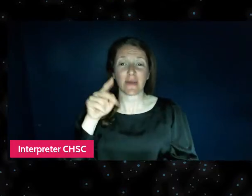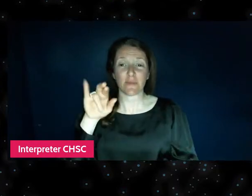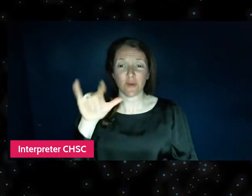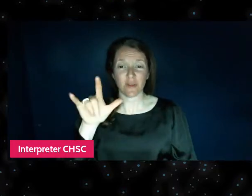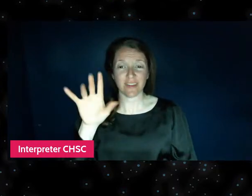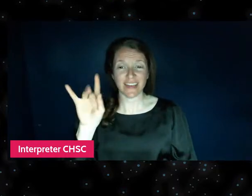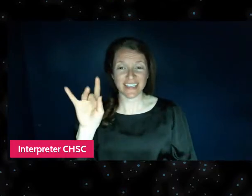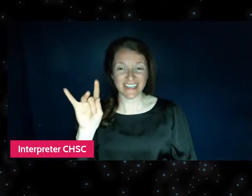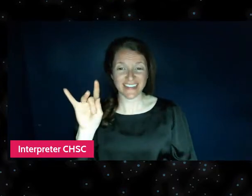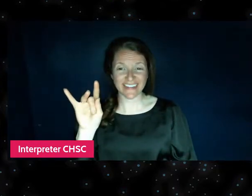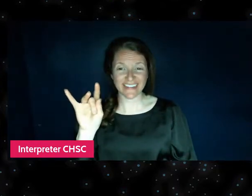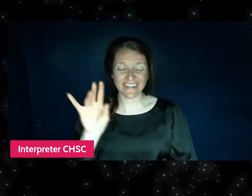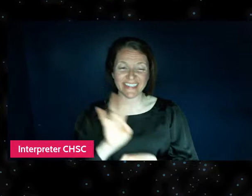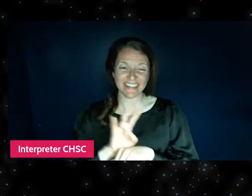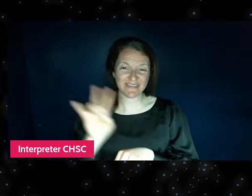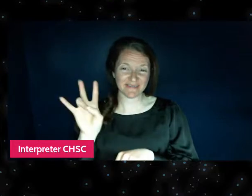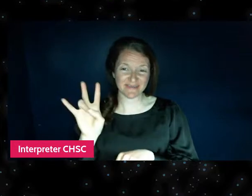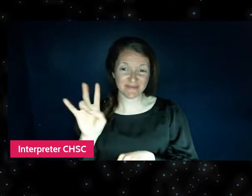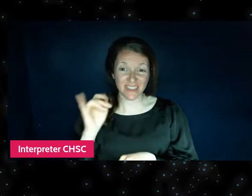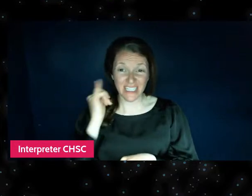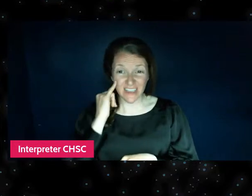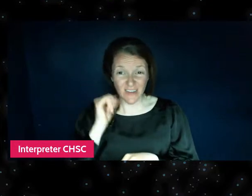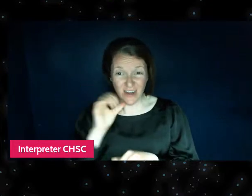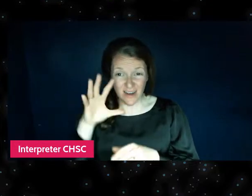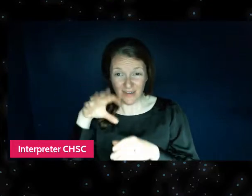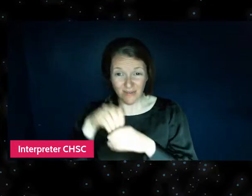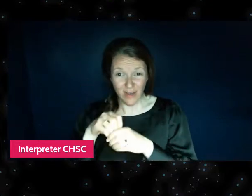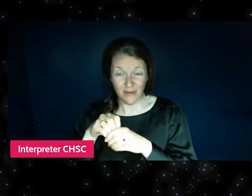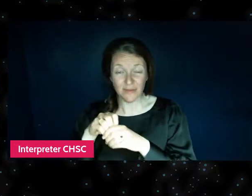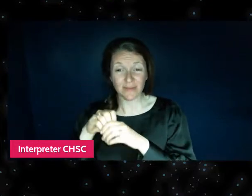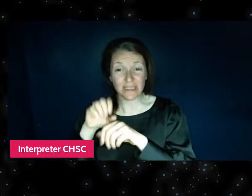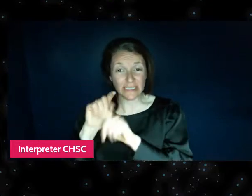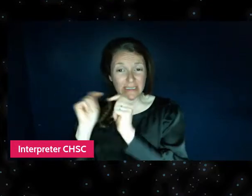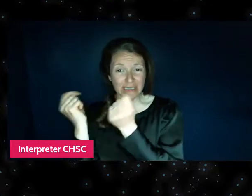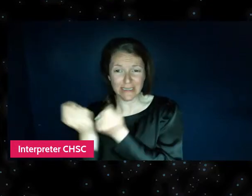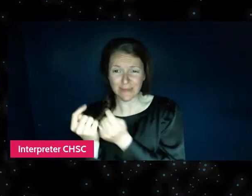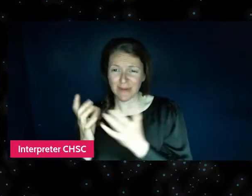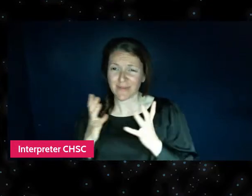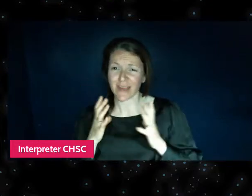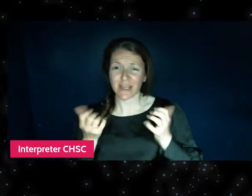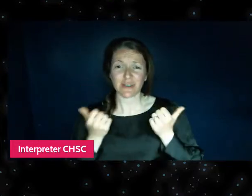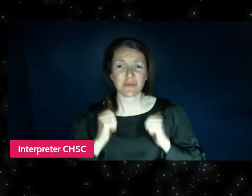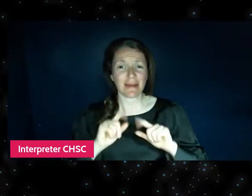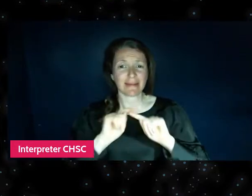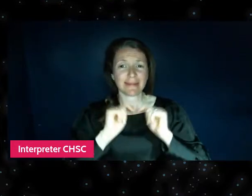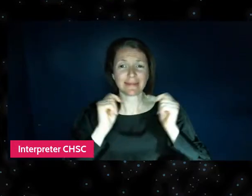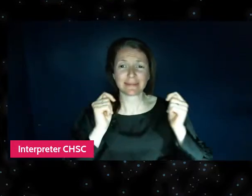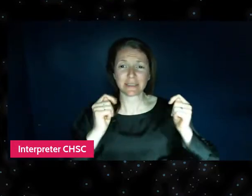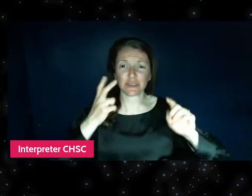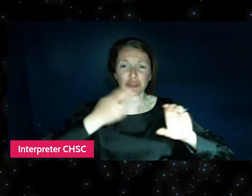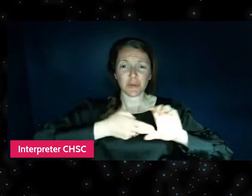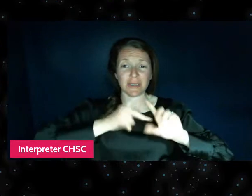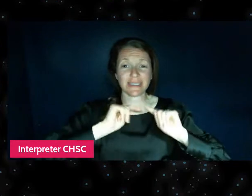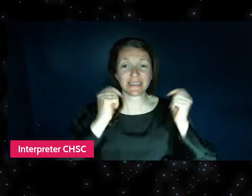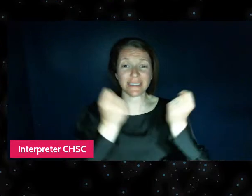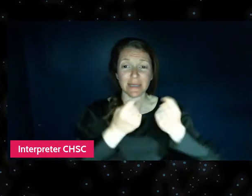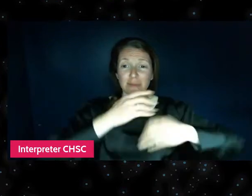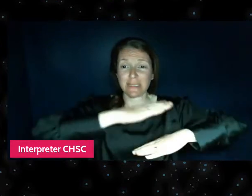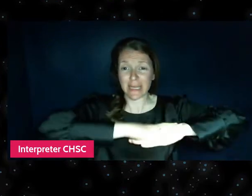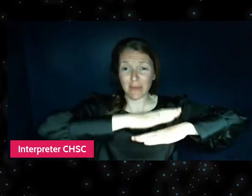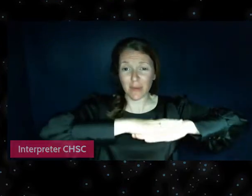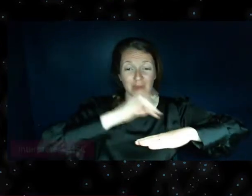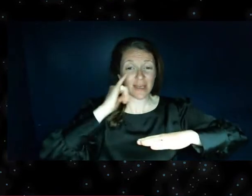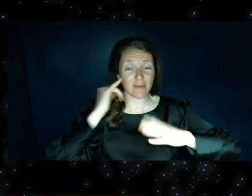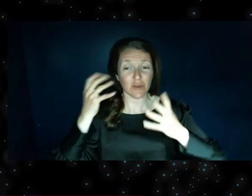you don't have a team, not to worry, you can try your luck at one of our communal team tables or hang solo at group if groups are not your